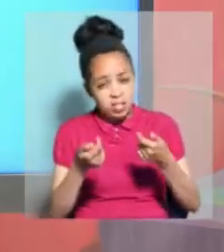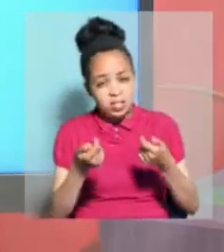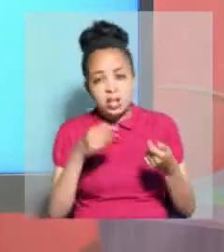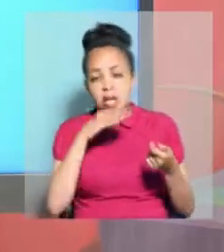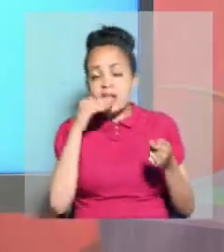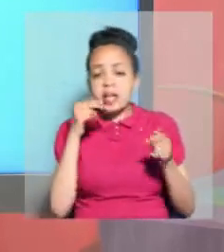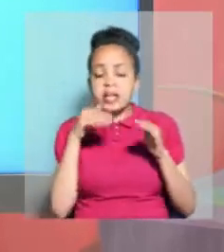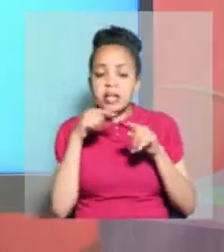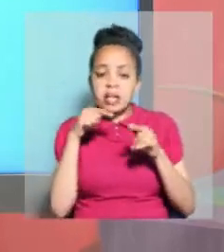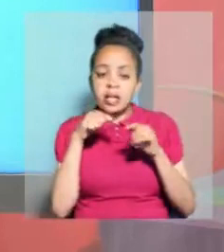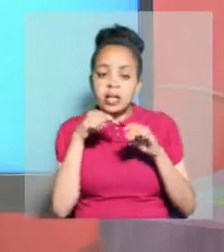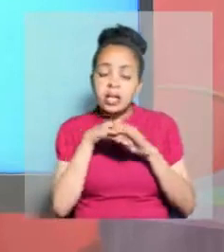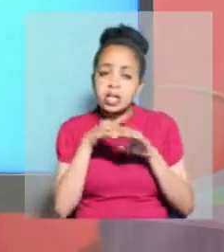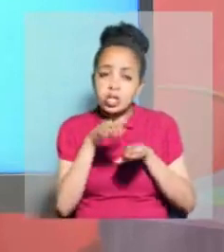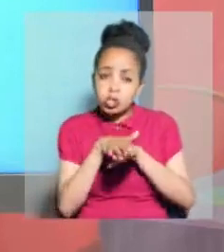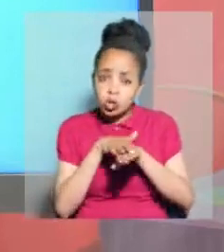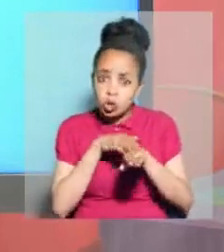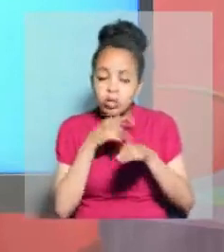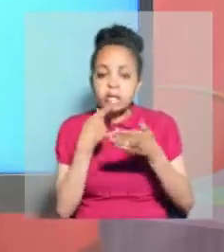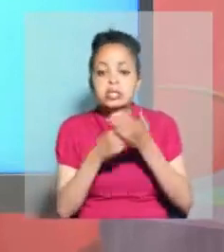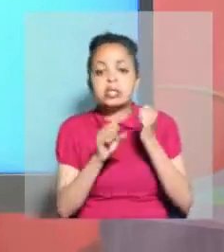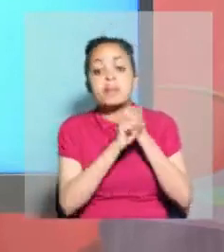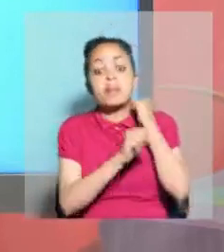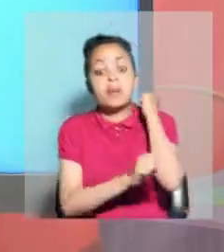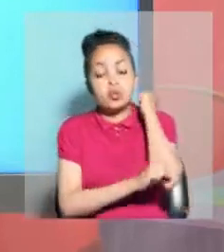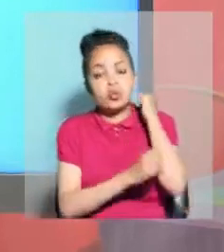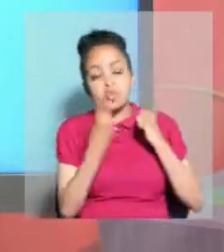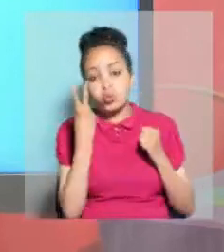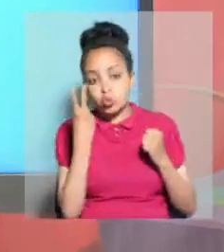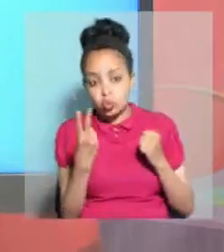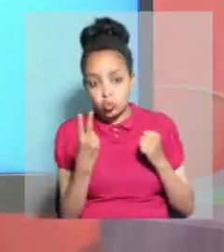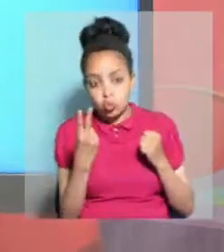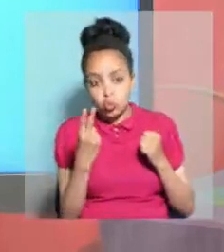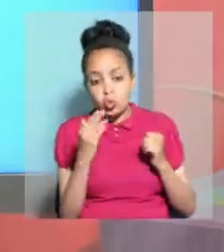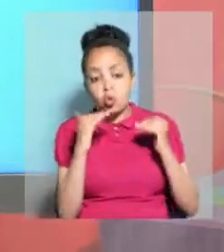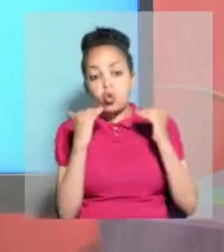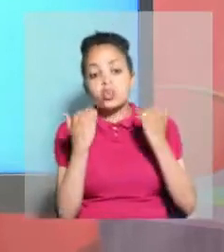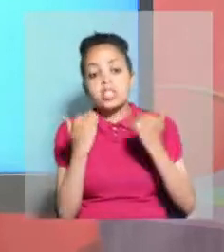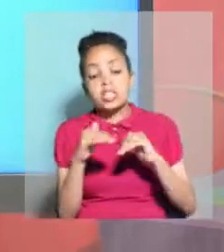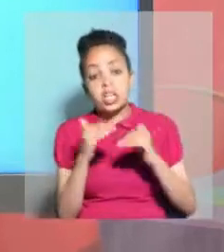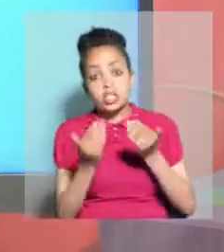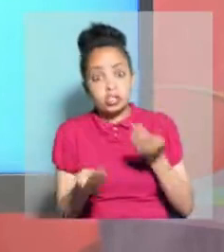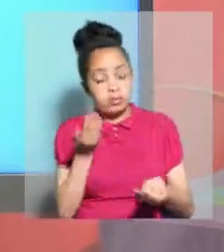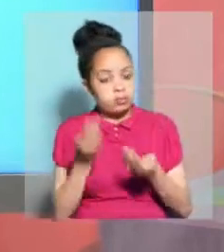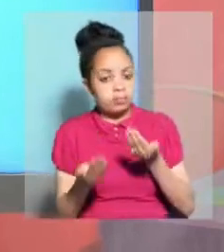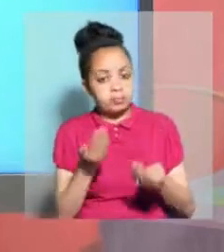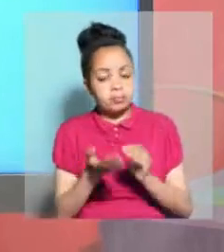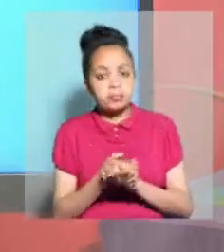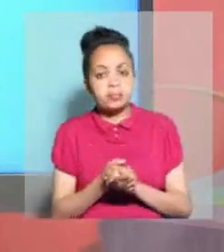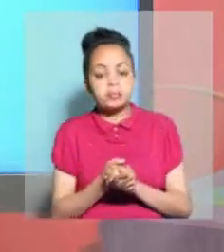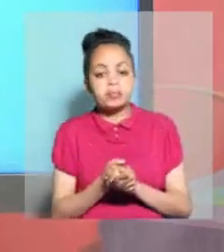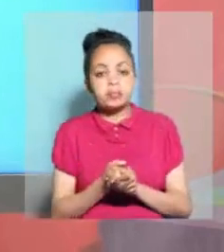and again in slow rate, it is based on these two concentration. So,